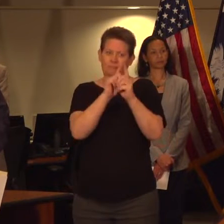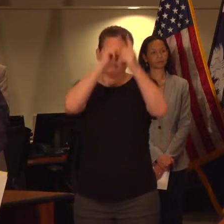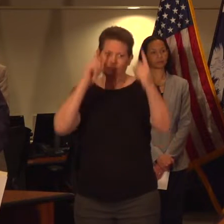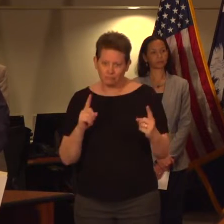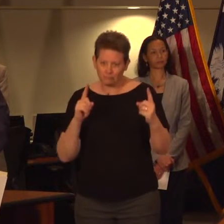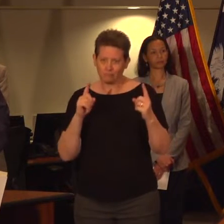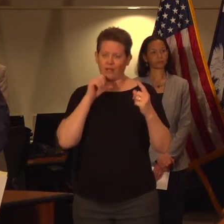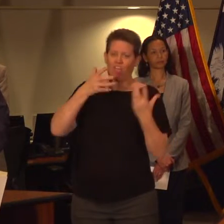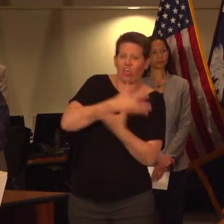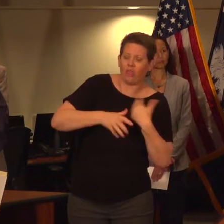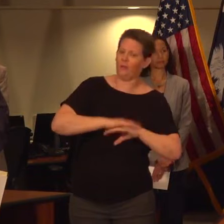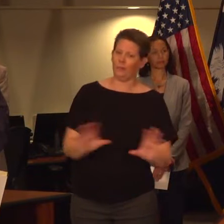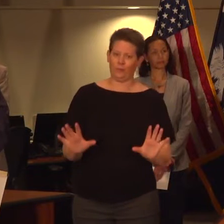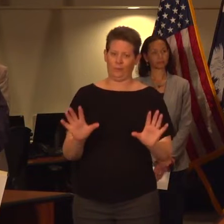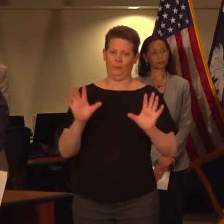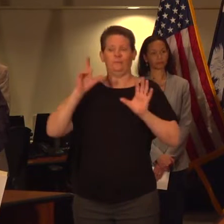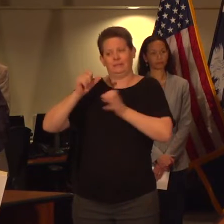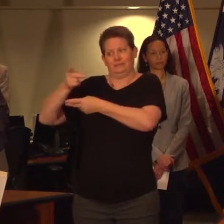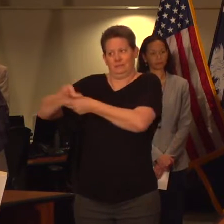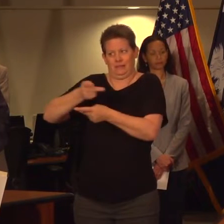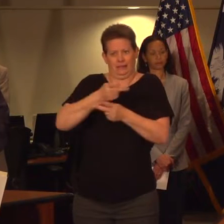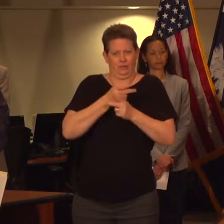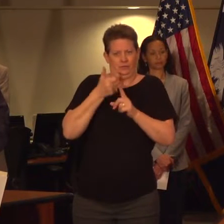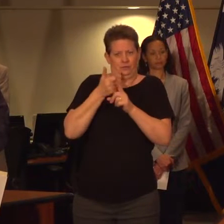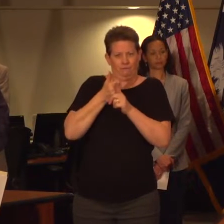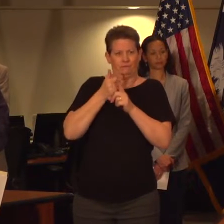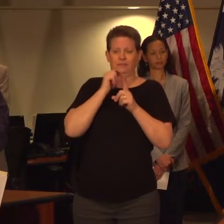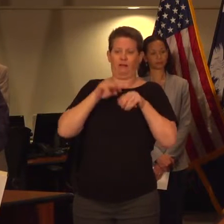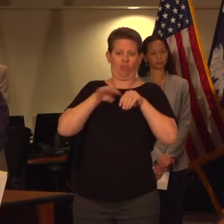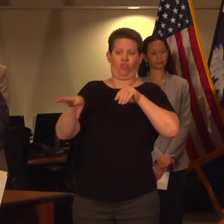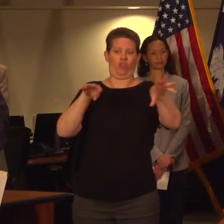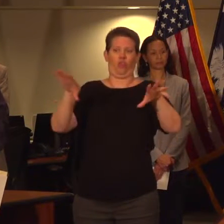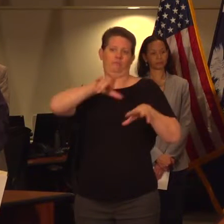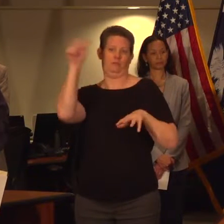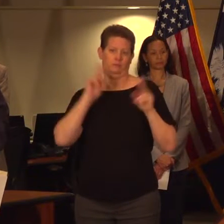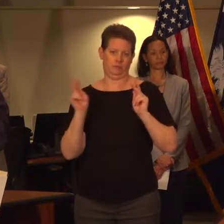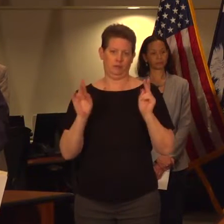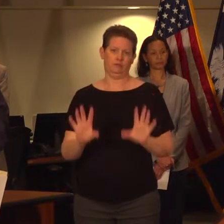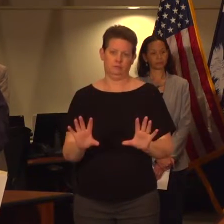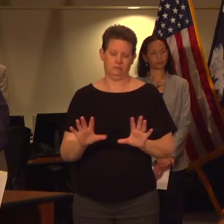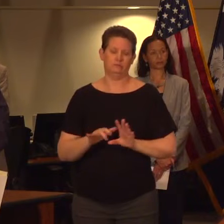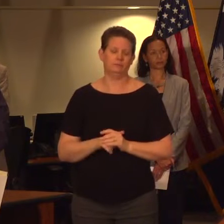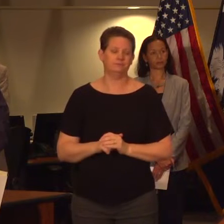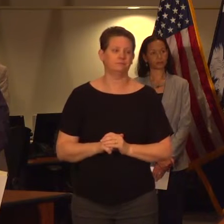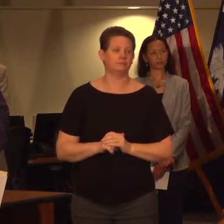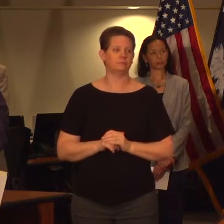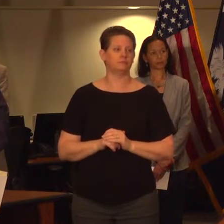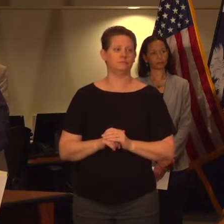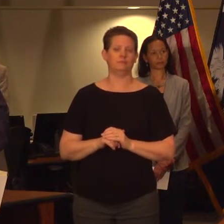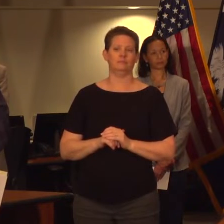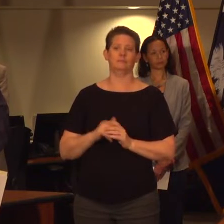social discipline and taking care not to infect others. Our measured,